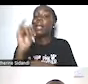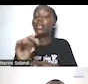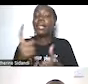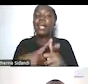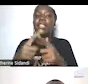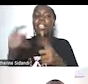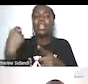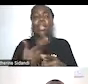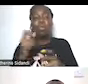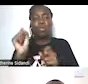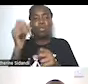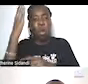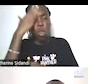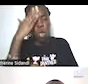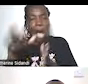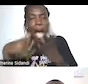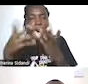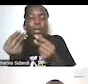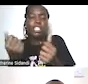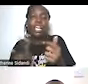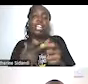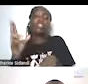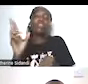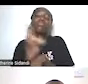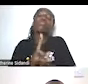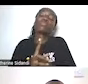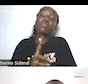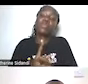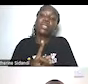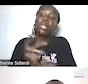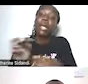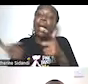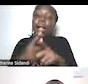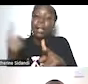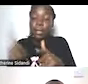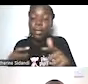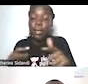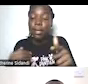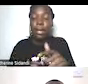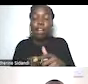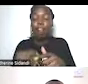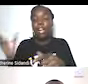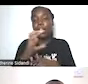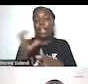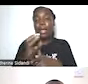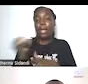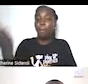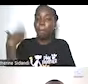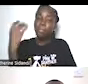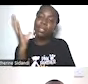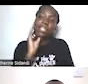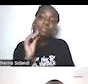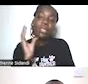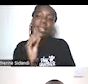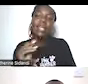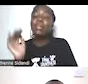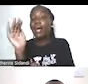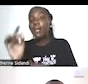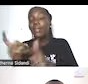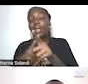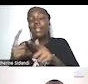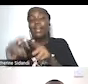stock. Insurance companies use the information on a client's past experiences to determine the cover.